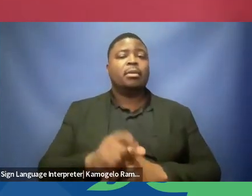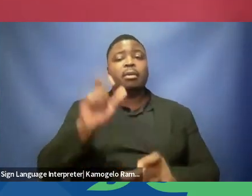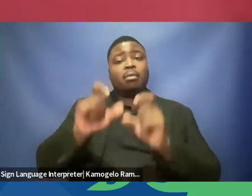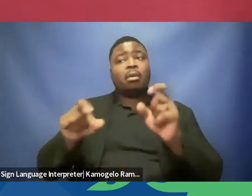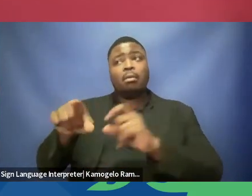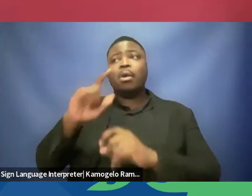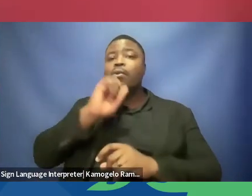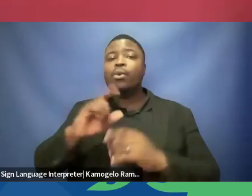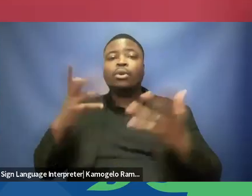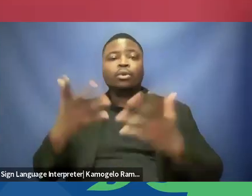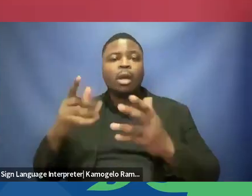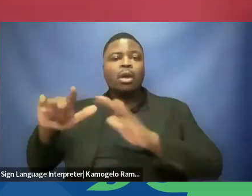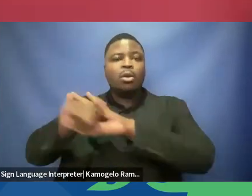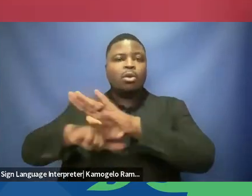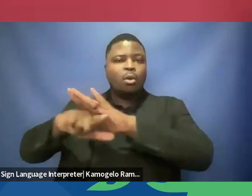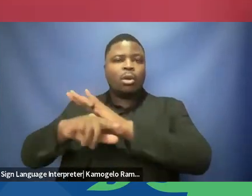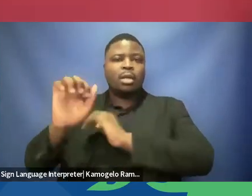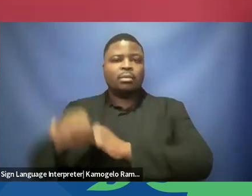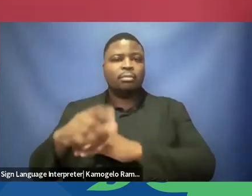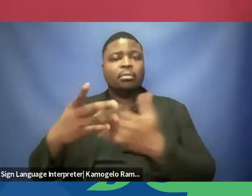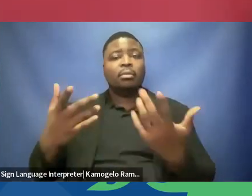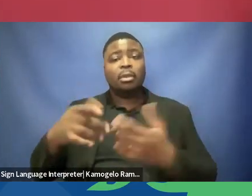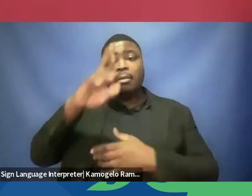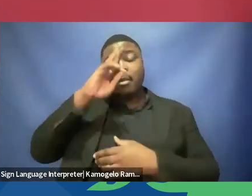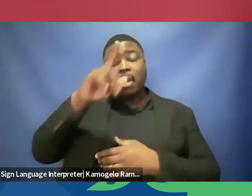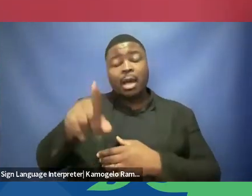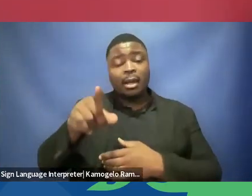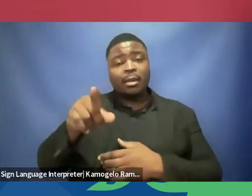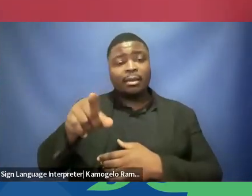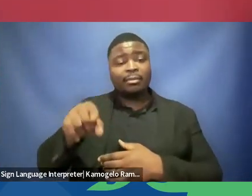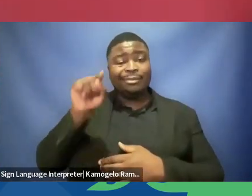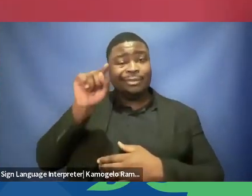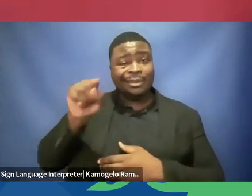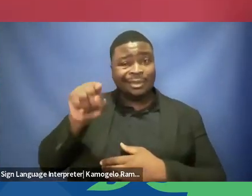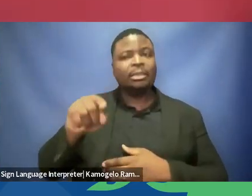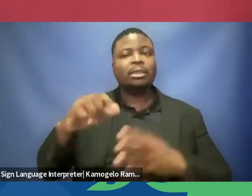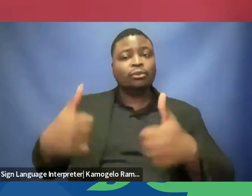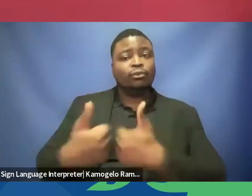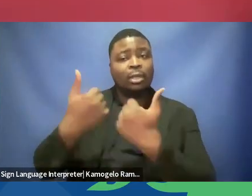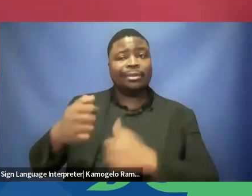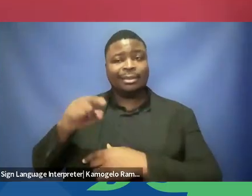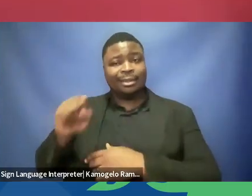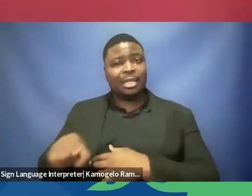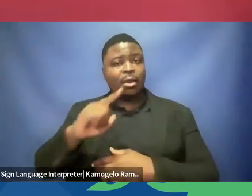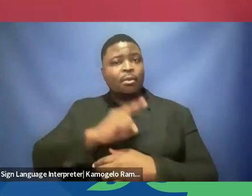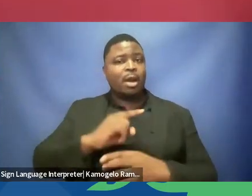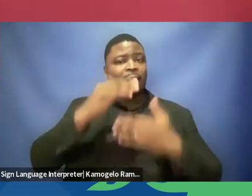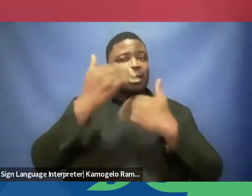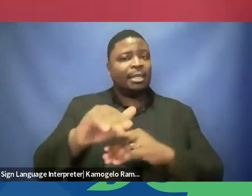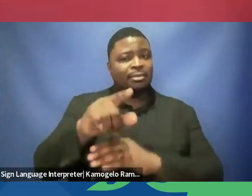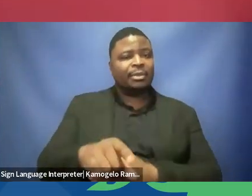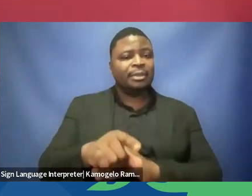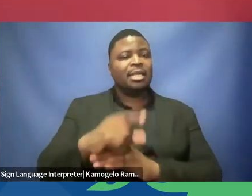for clinicians. And partly this gap is in existence because of limited understanding of